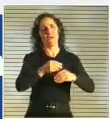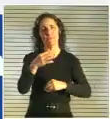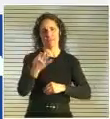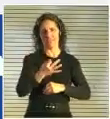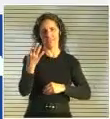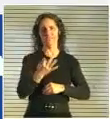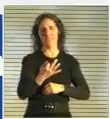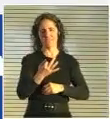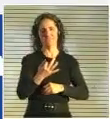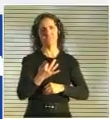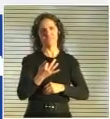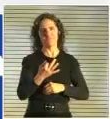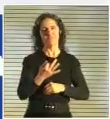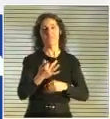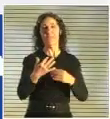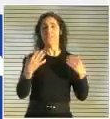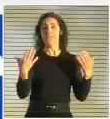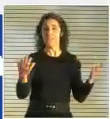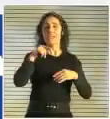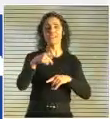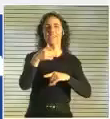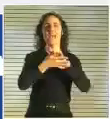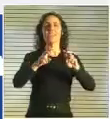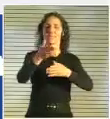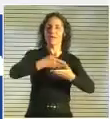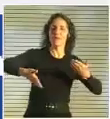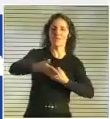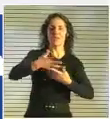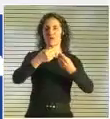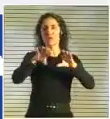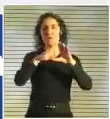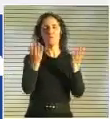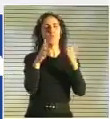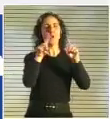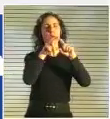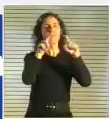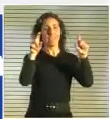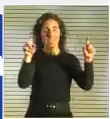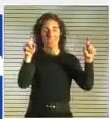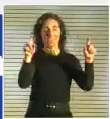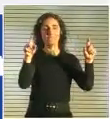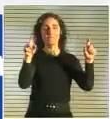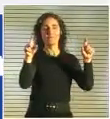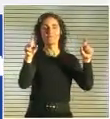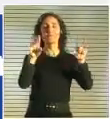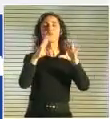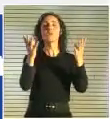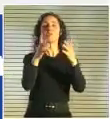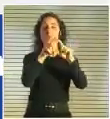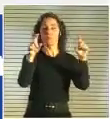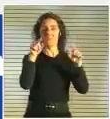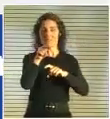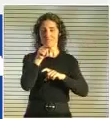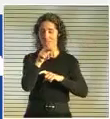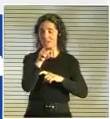mention of collaboration with business, and that business has a key role to play. Business and the key CEOs in the world, collaboration with them is